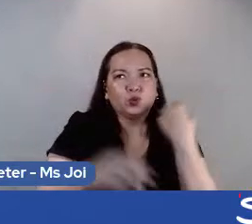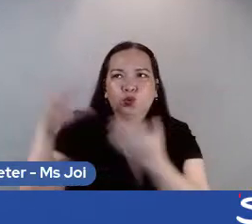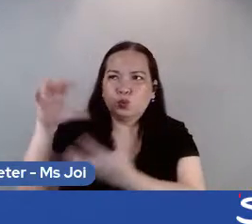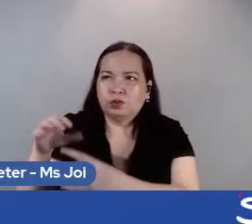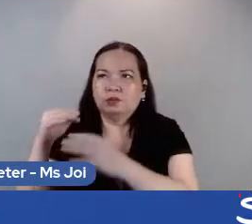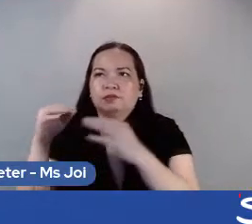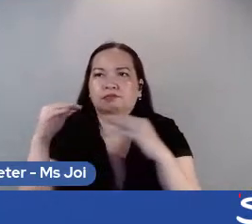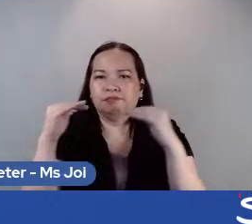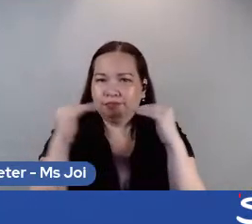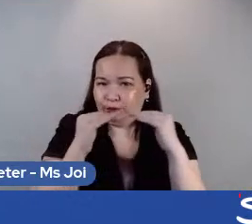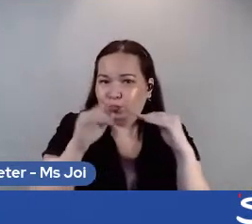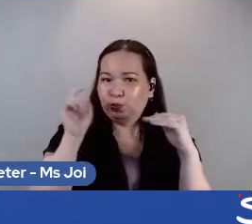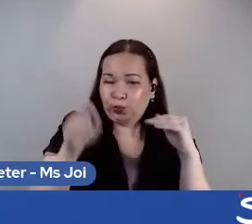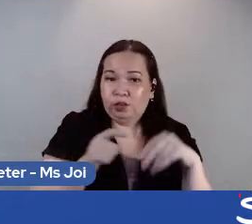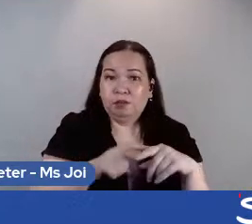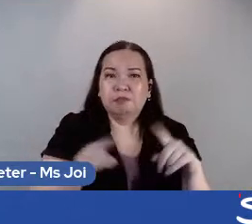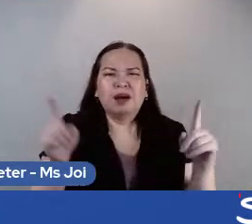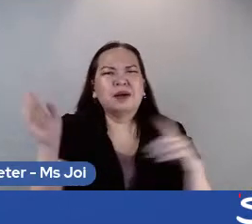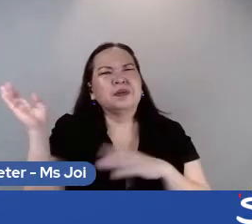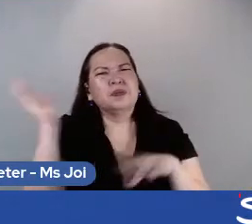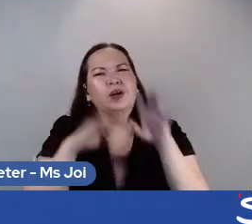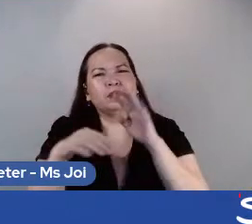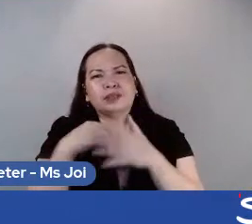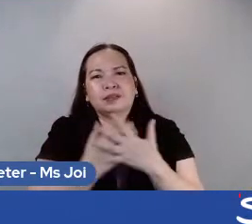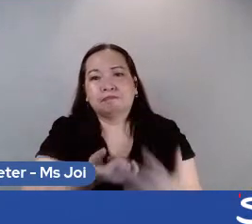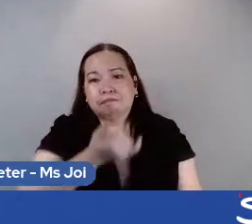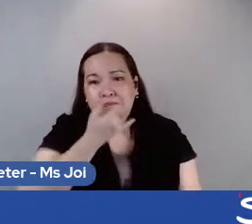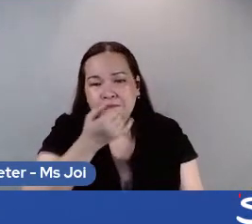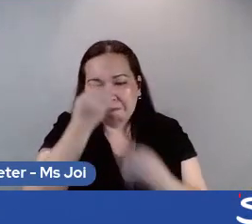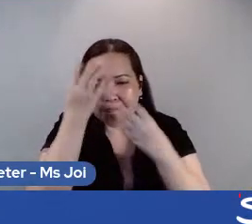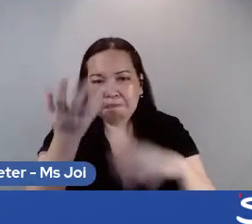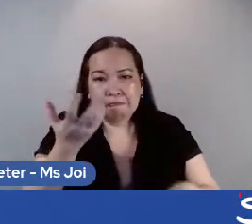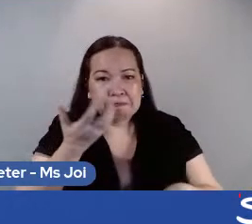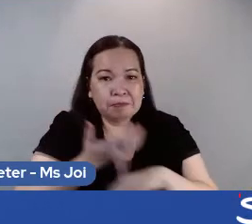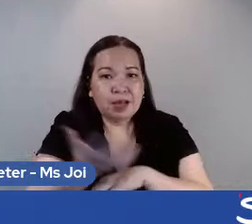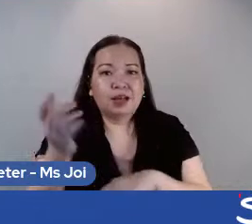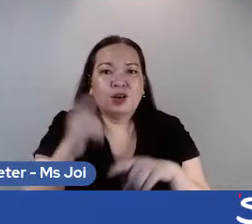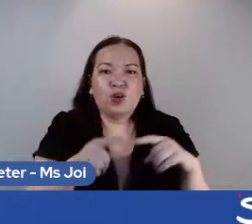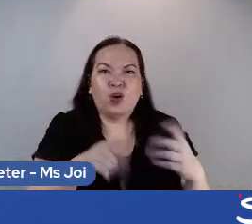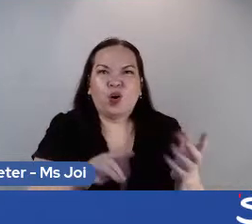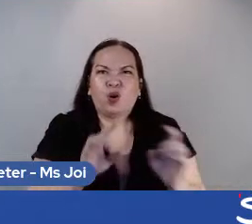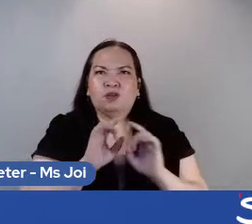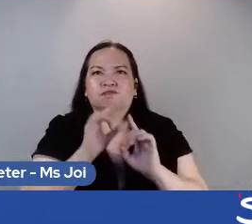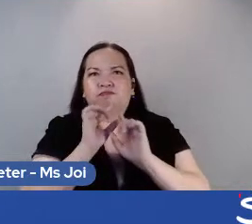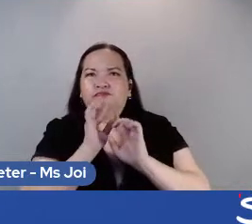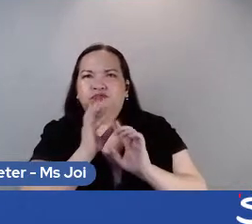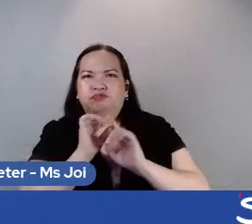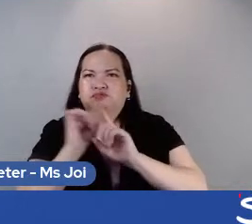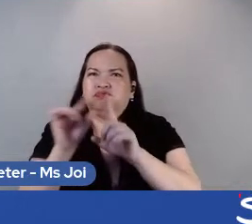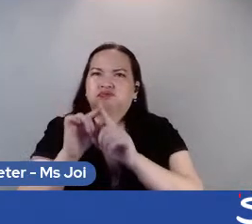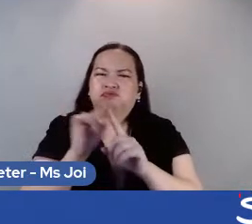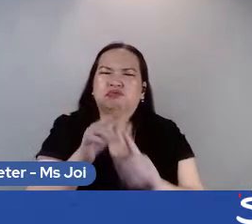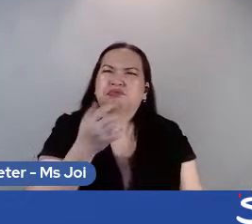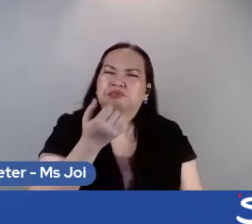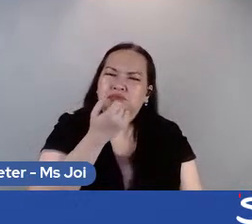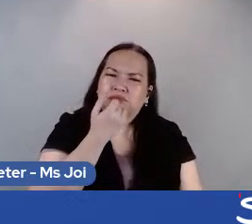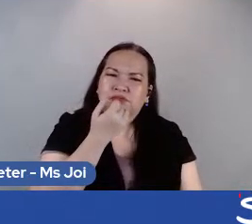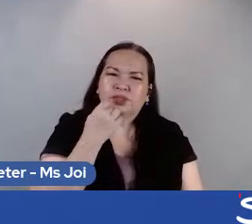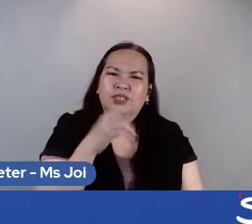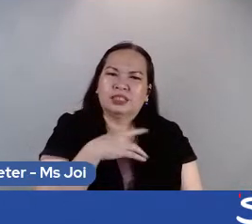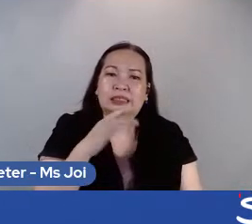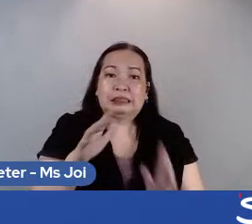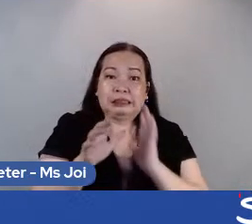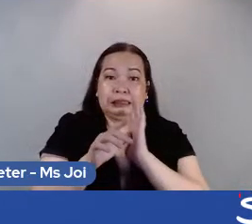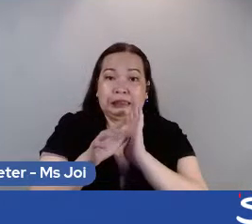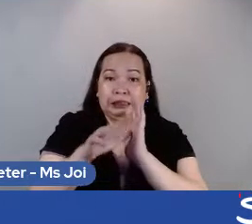disinformation, fake accounts, and hate speech, for example. So when we talk about elections, I think these